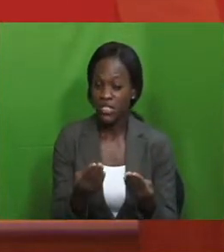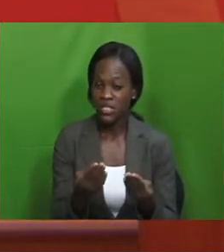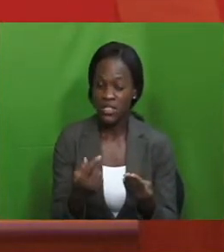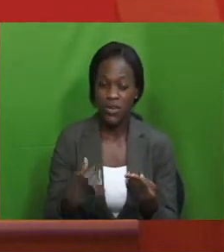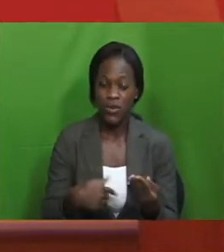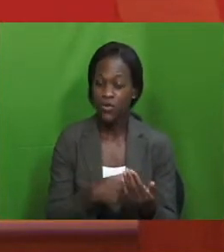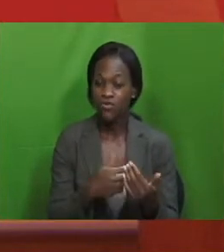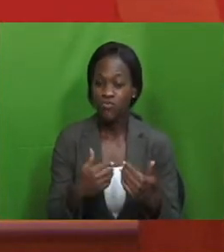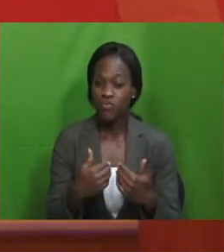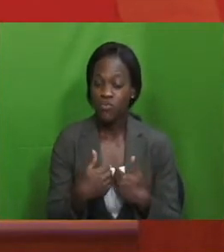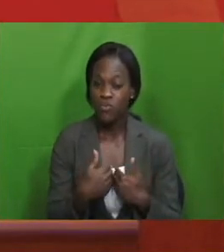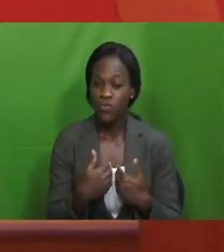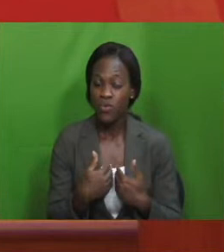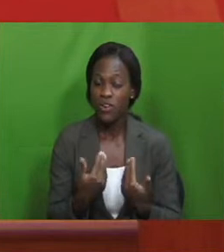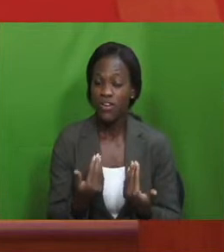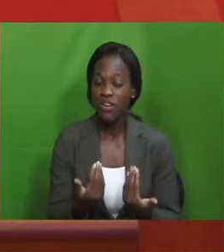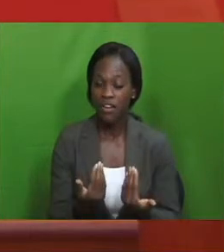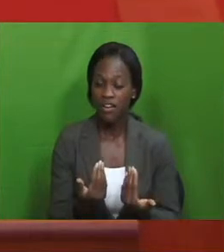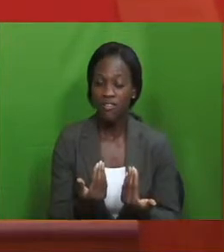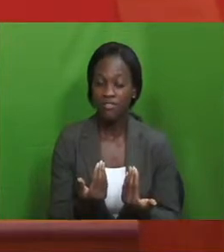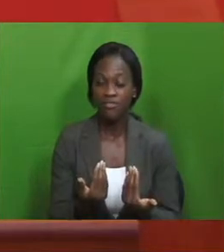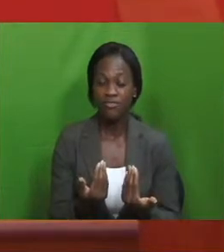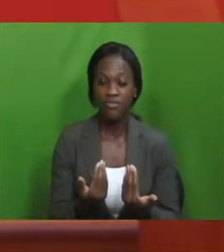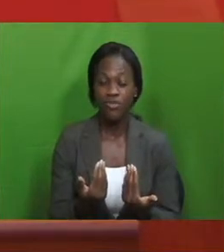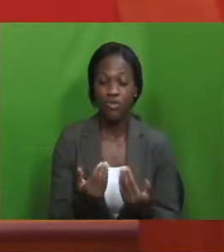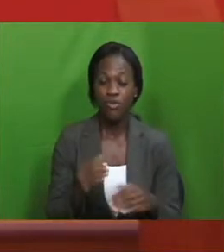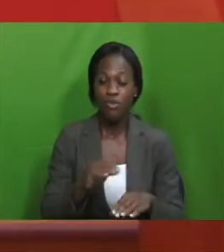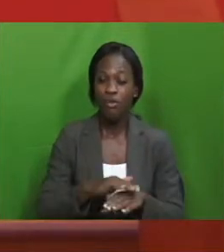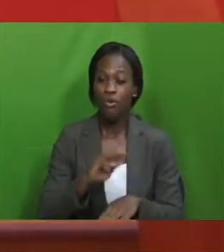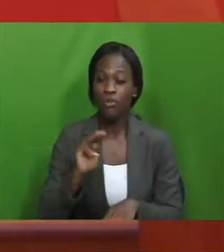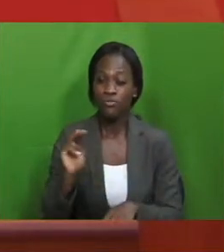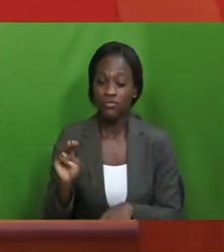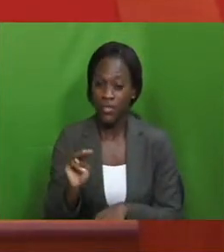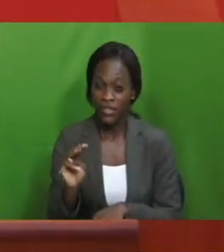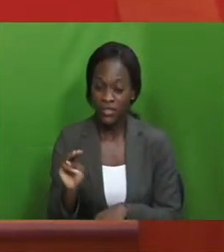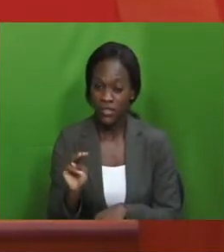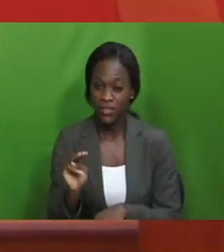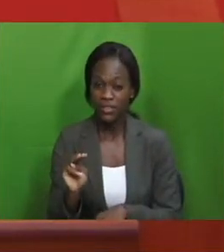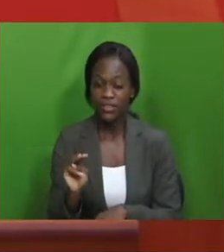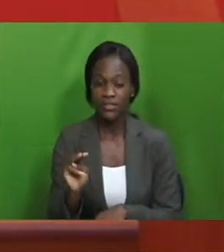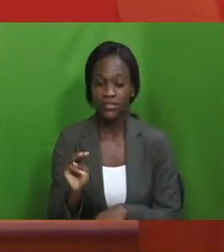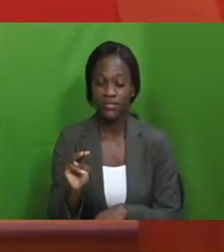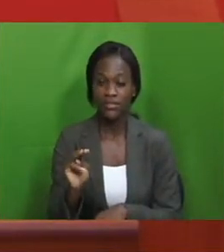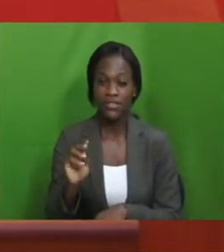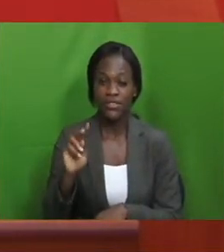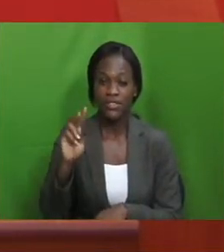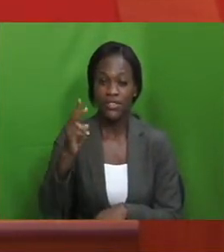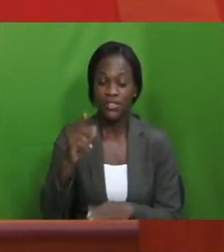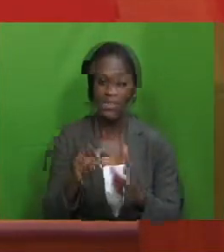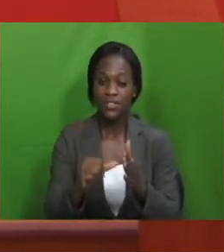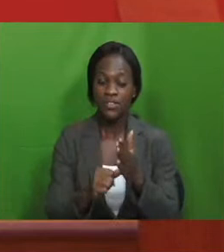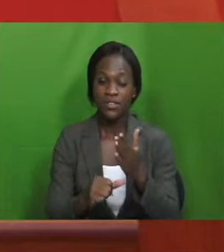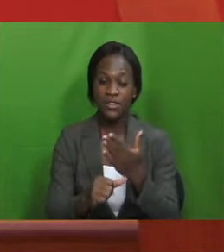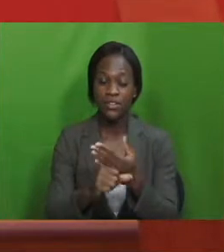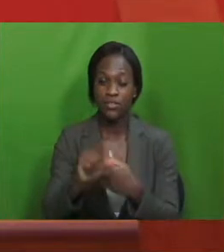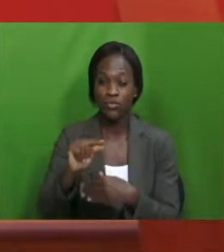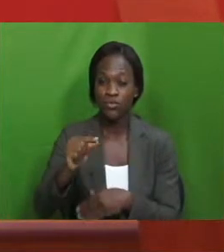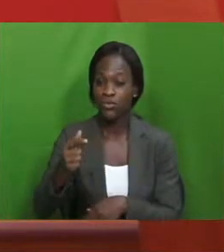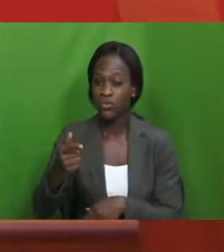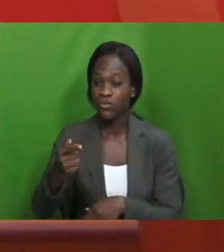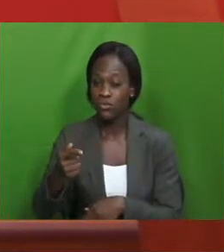meeting of the first section held on Monday, 2nd August